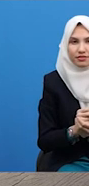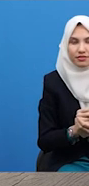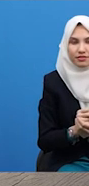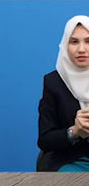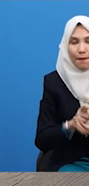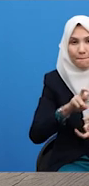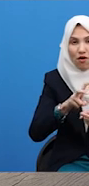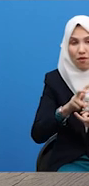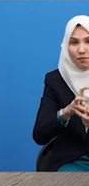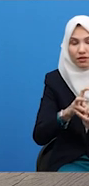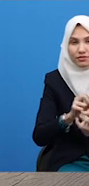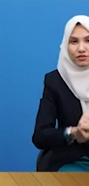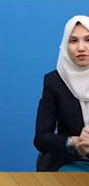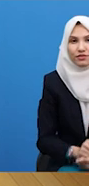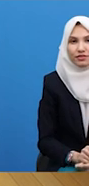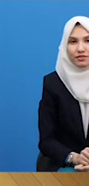problem-solving skills.